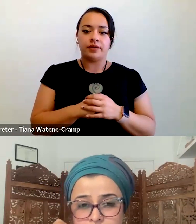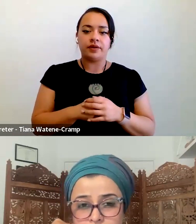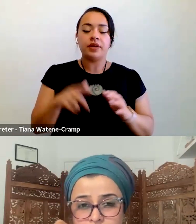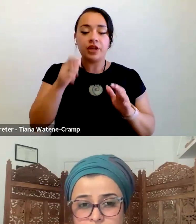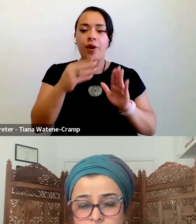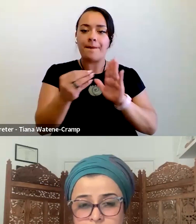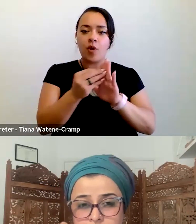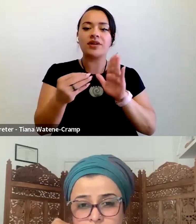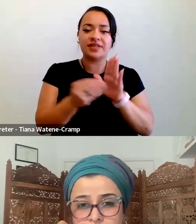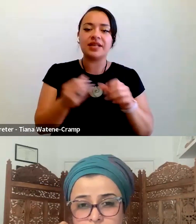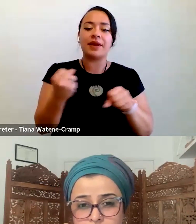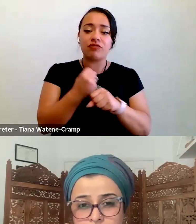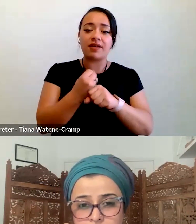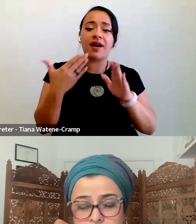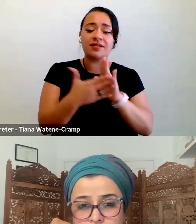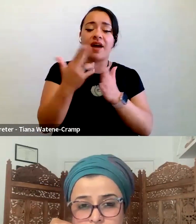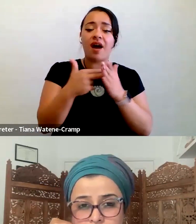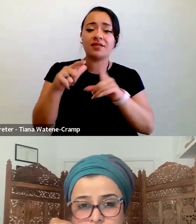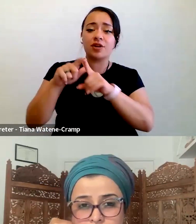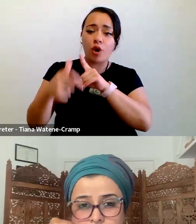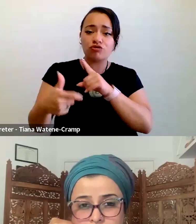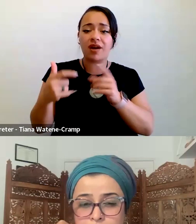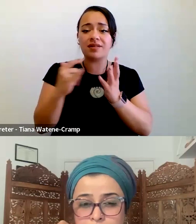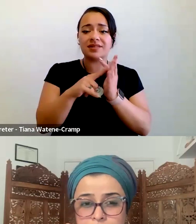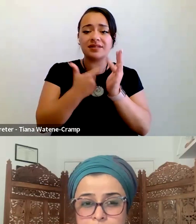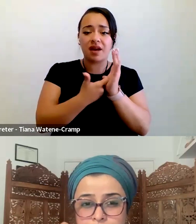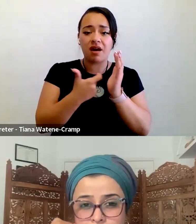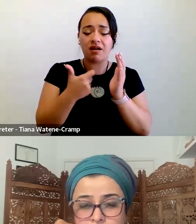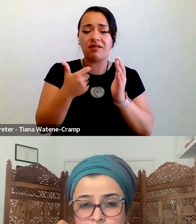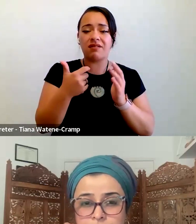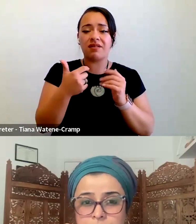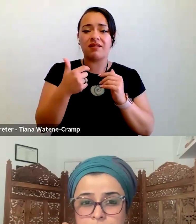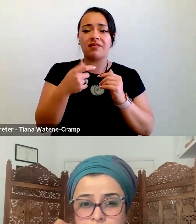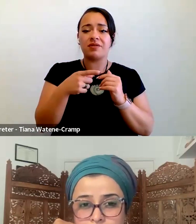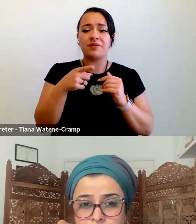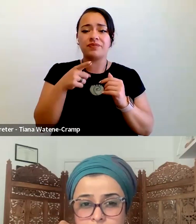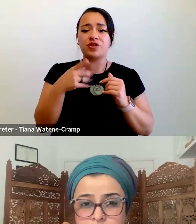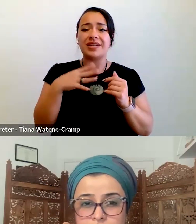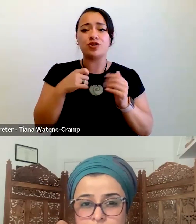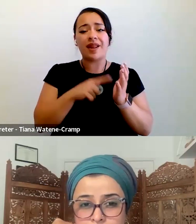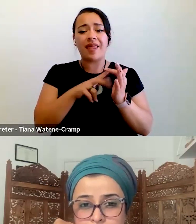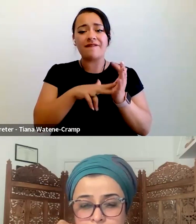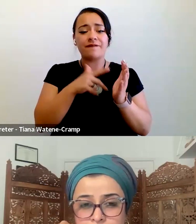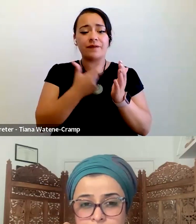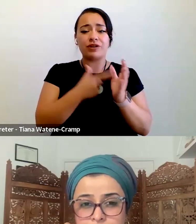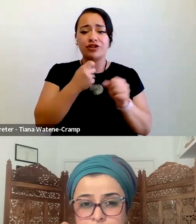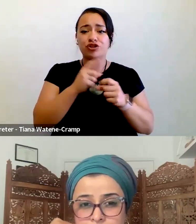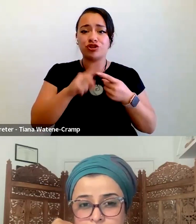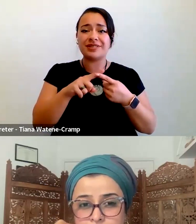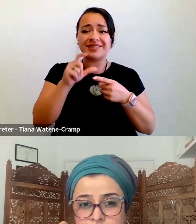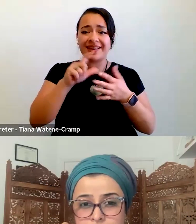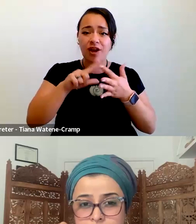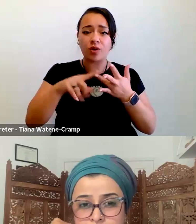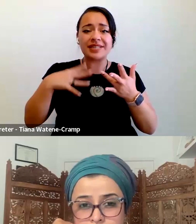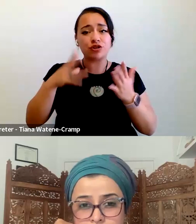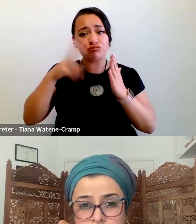created in the arts and culture sector, these are levers. You need to be leveraging these. CEOs now, they need to read these policies, and they need to